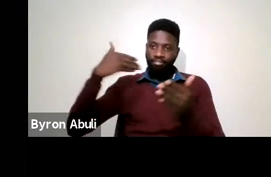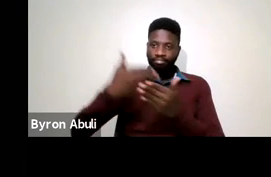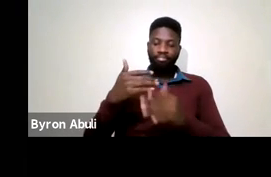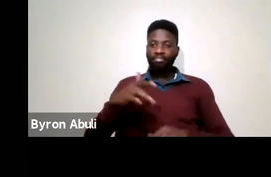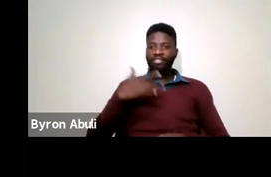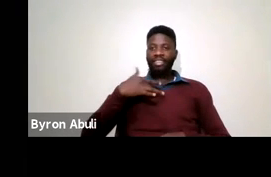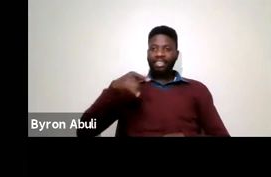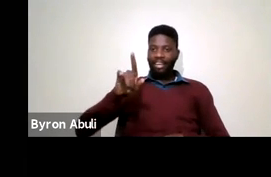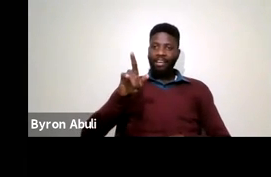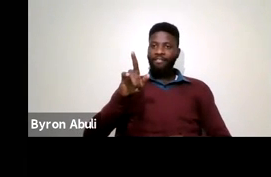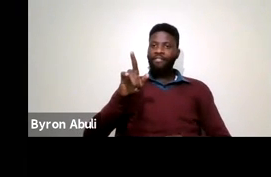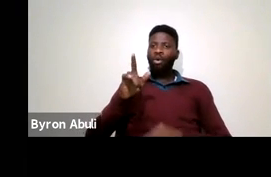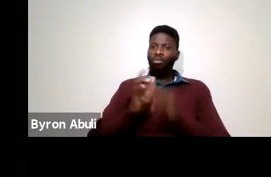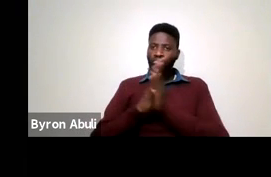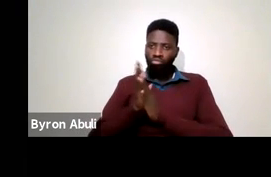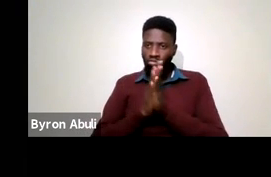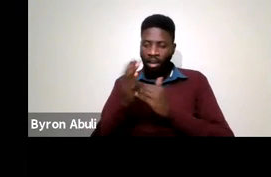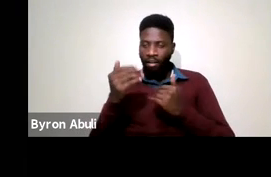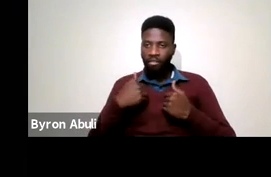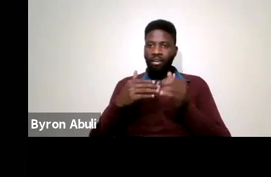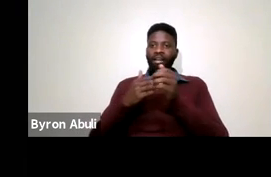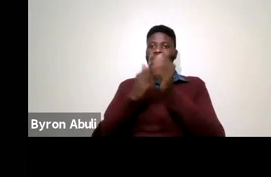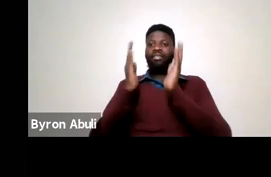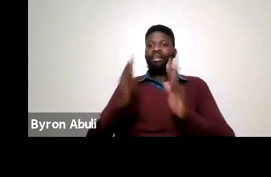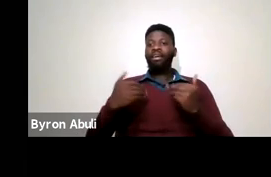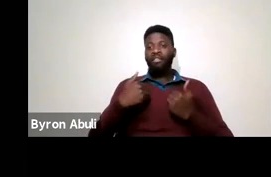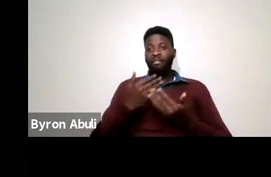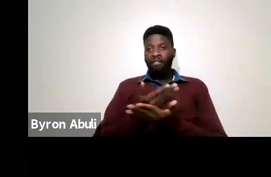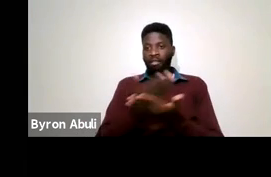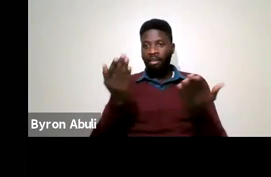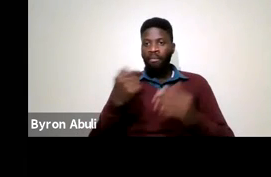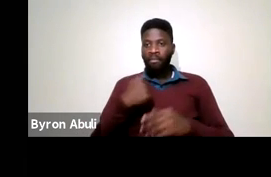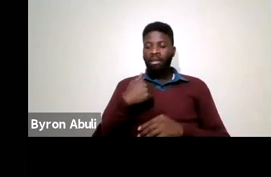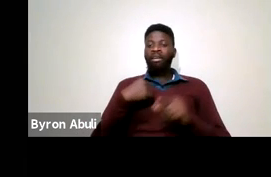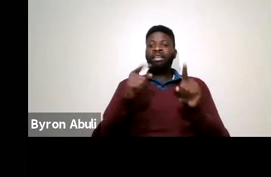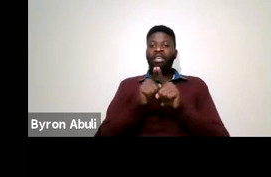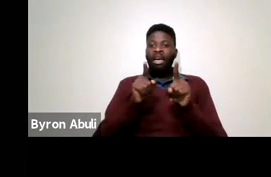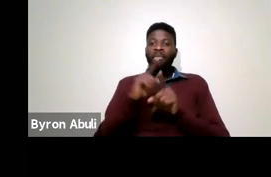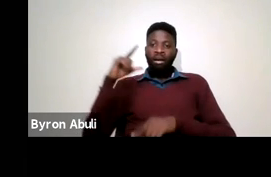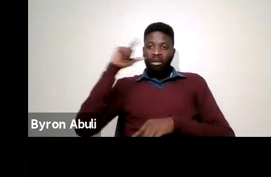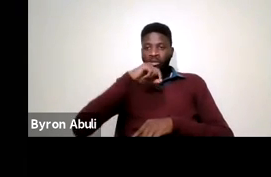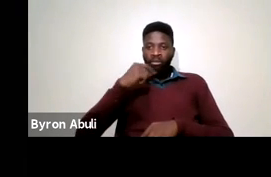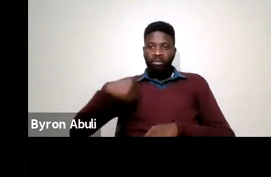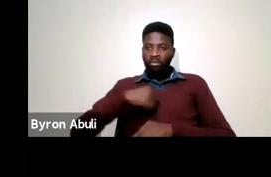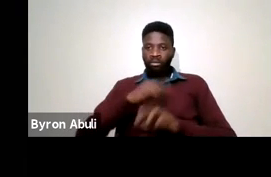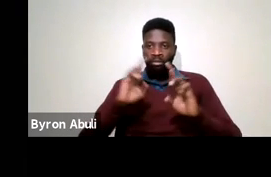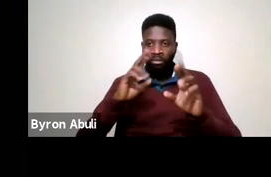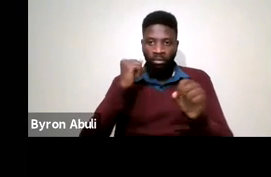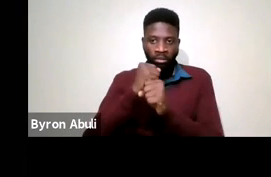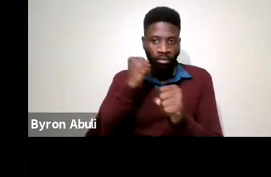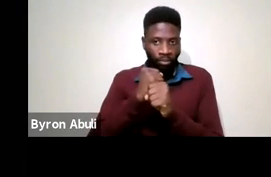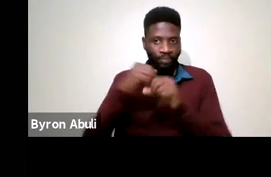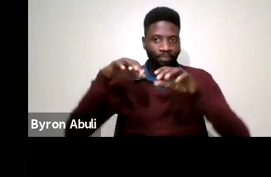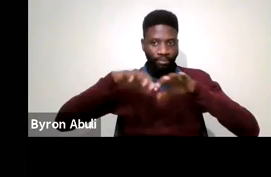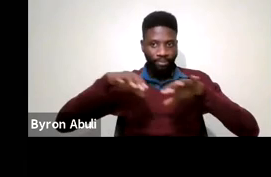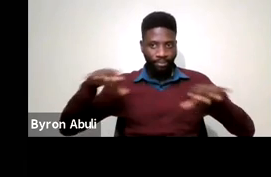self-motivated. I'm assuming we are leaders in the making, and I'm assuming now we are almost ready for the job market. As we do that now, the next